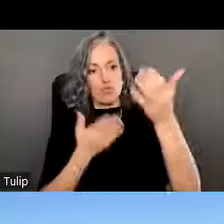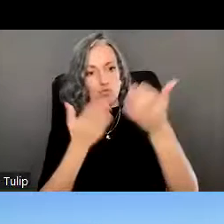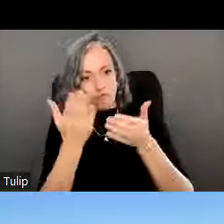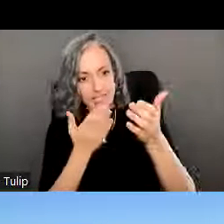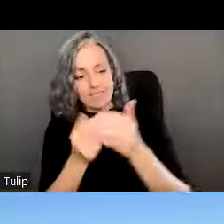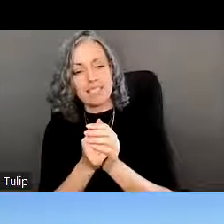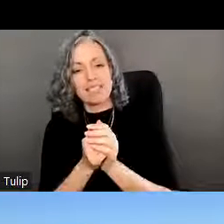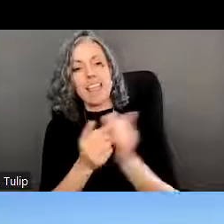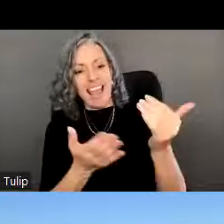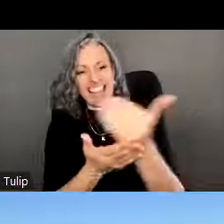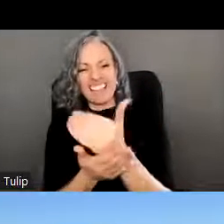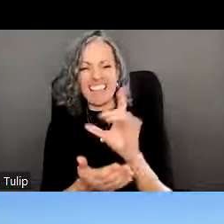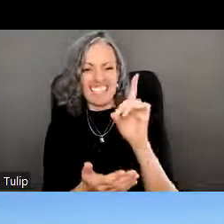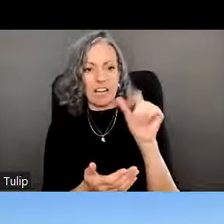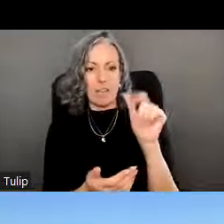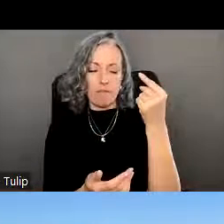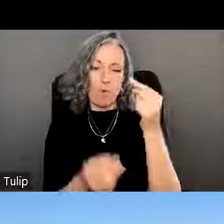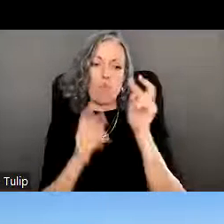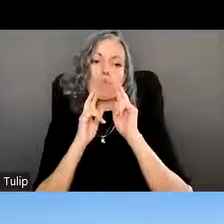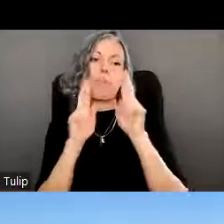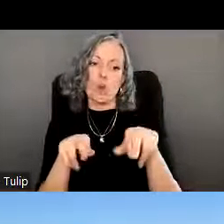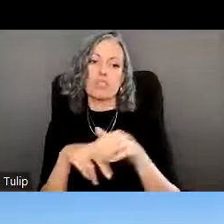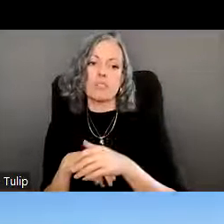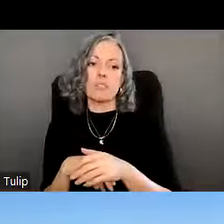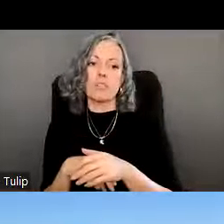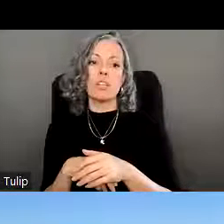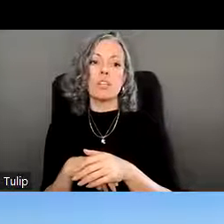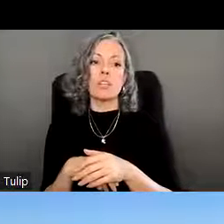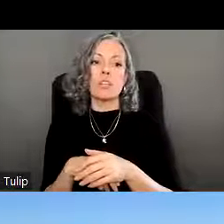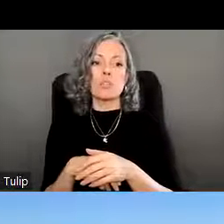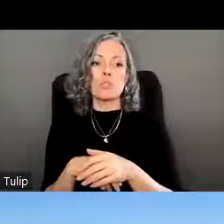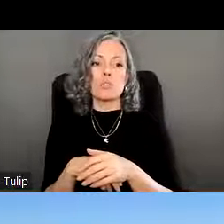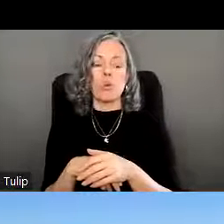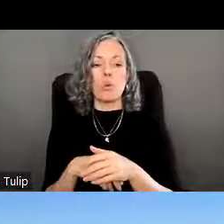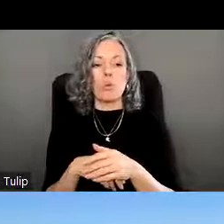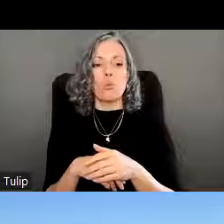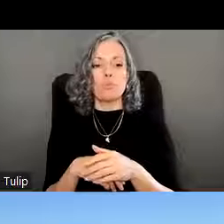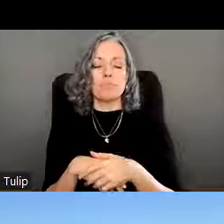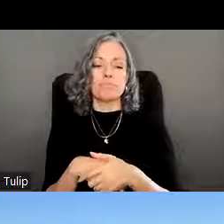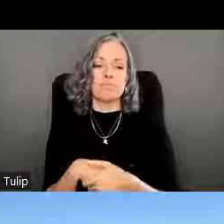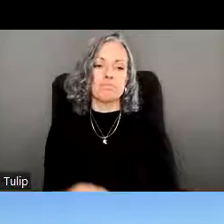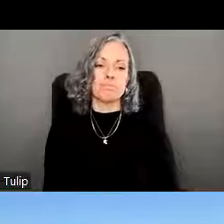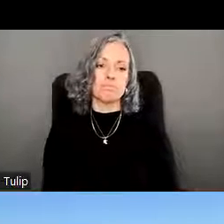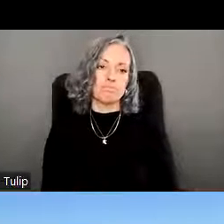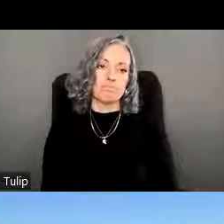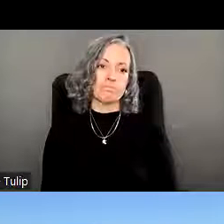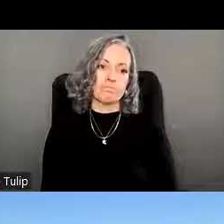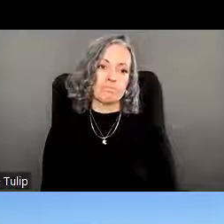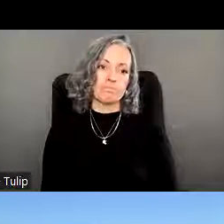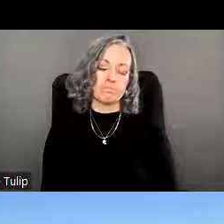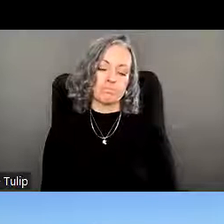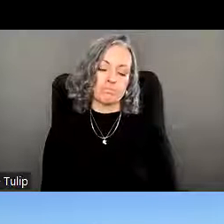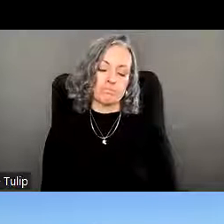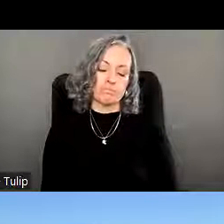and collect data for the evaluation reports. So we went for a budget augmentation. Next slide, please.